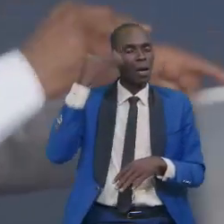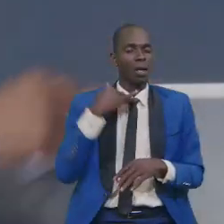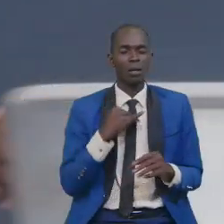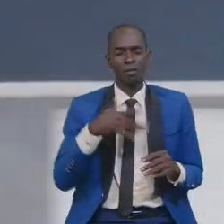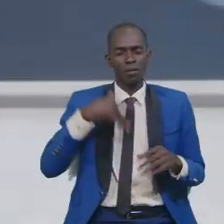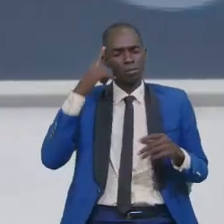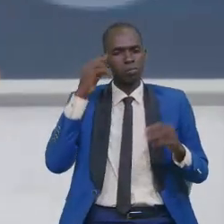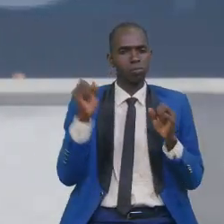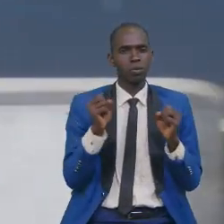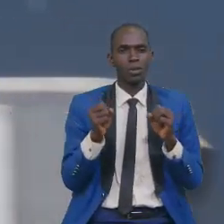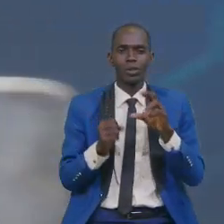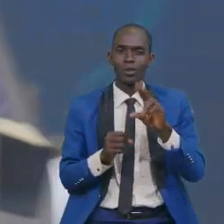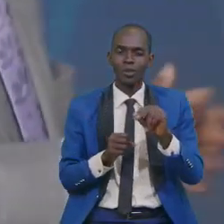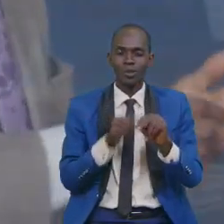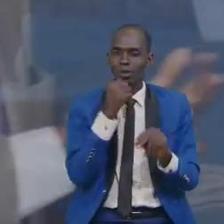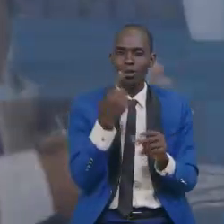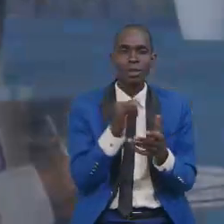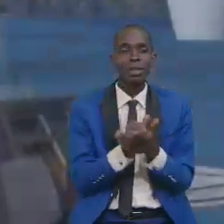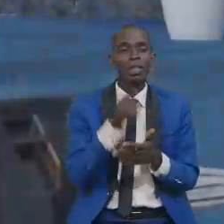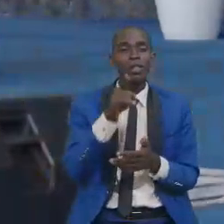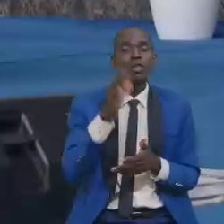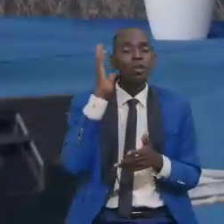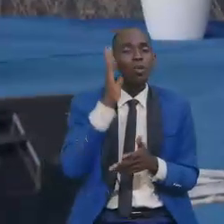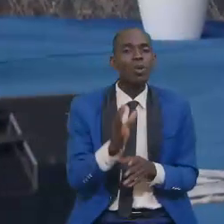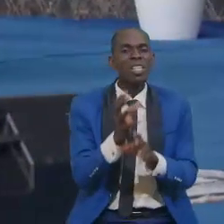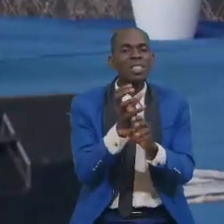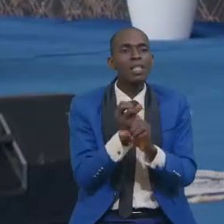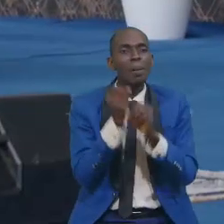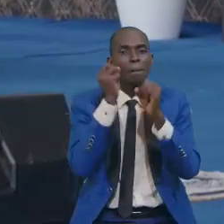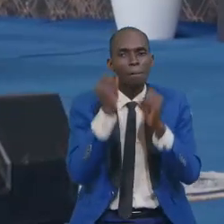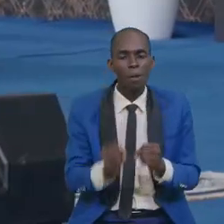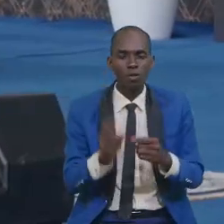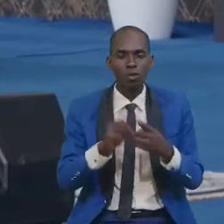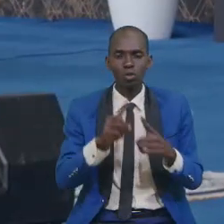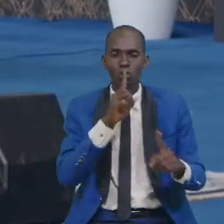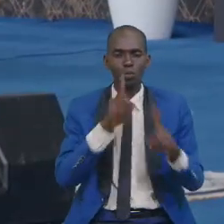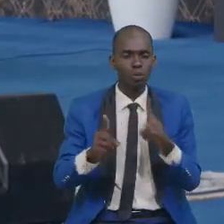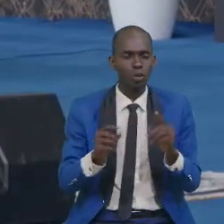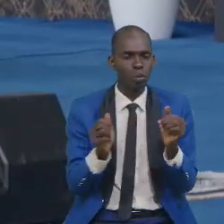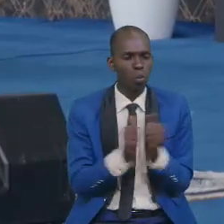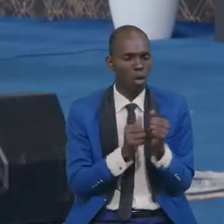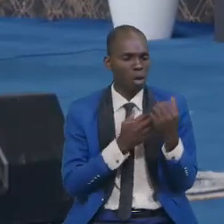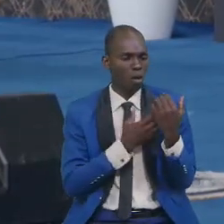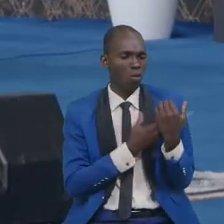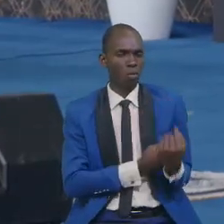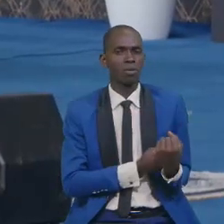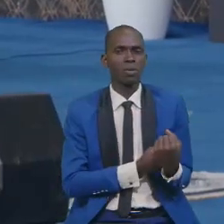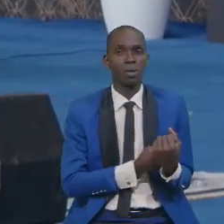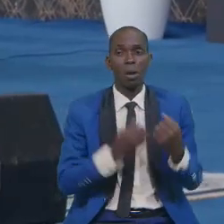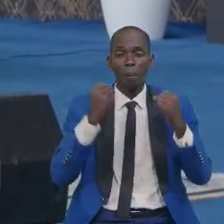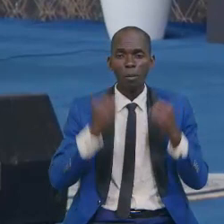you shall receive power are to speak confidently power to preach